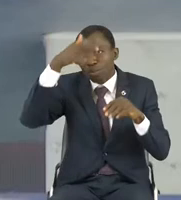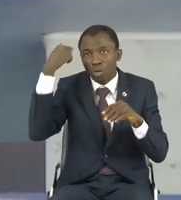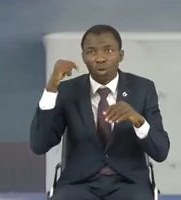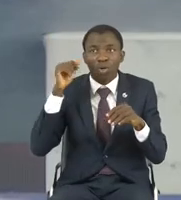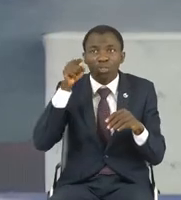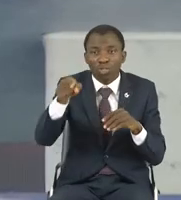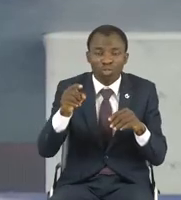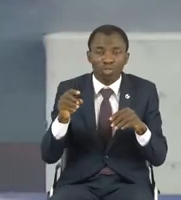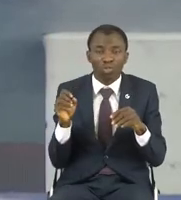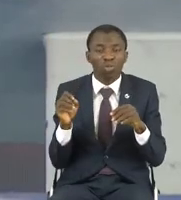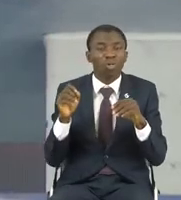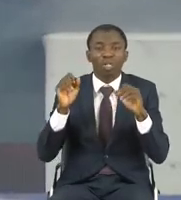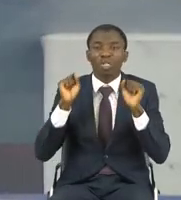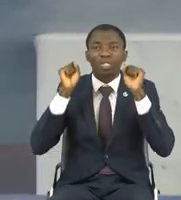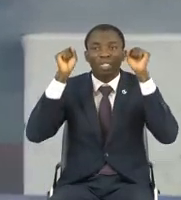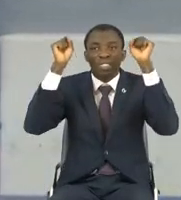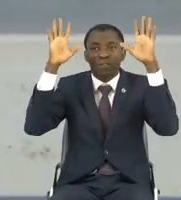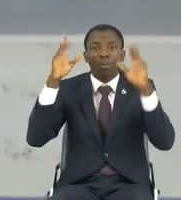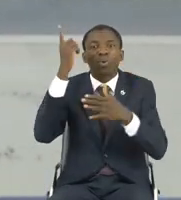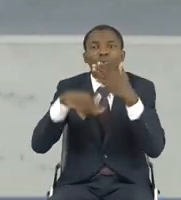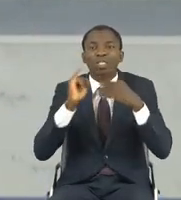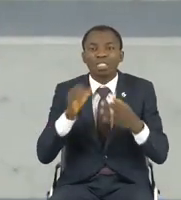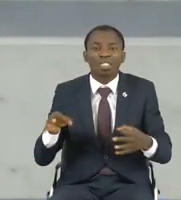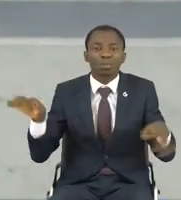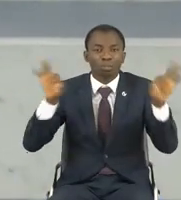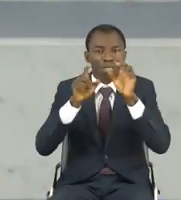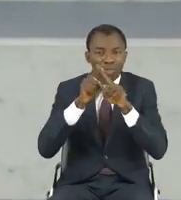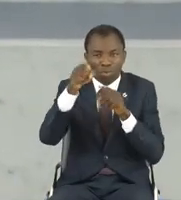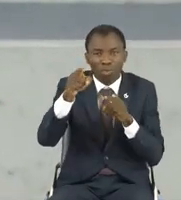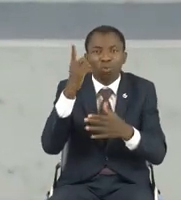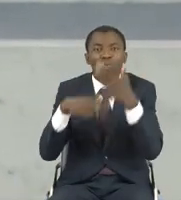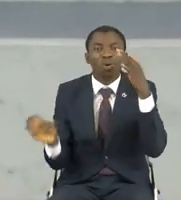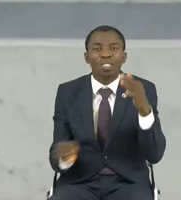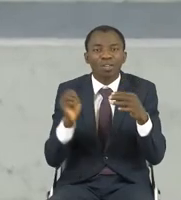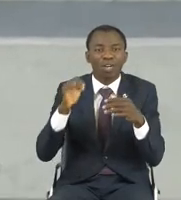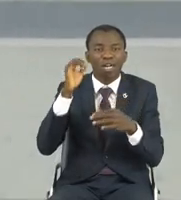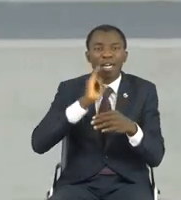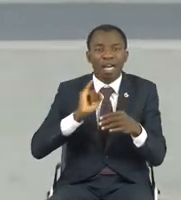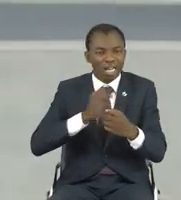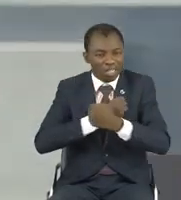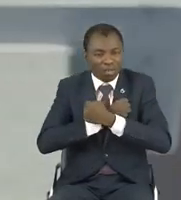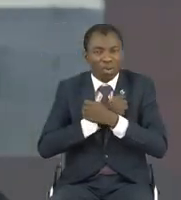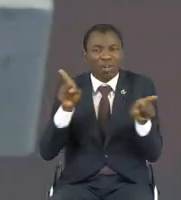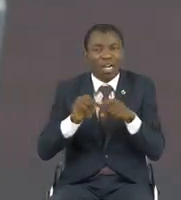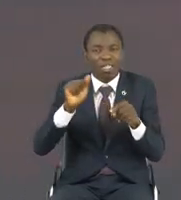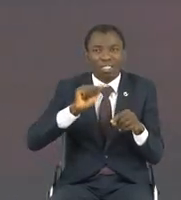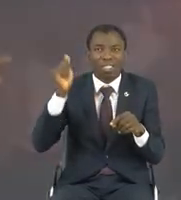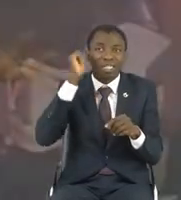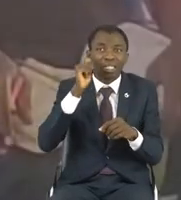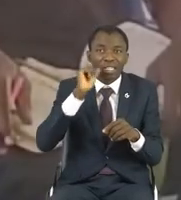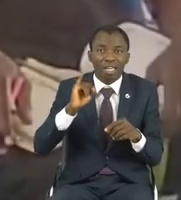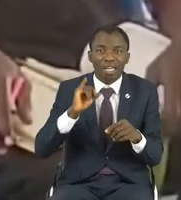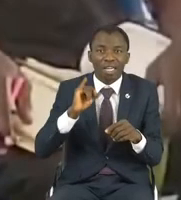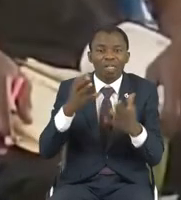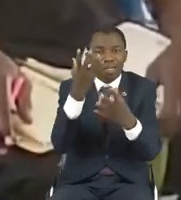you. Whatever I cherished as a teenager, wanting this, wanting that, I